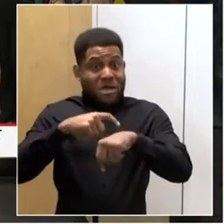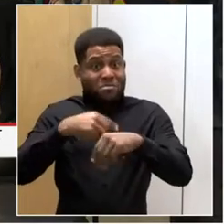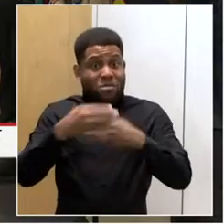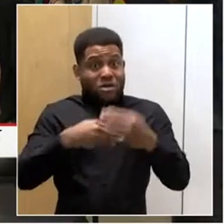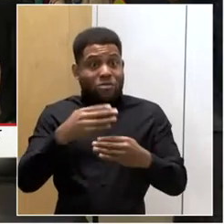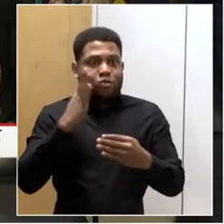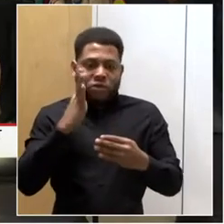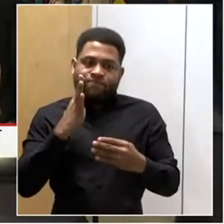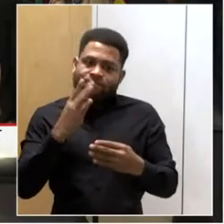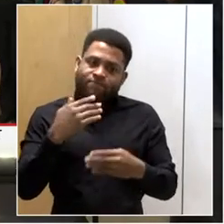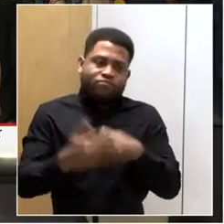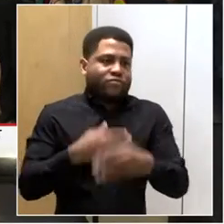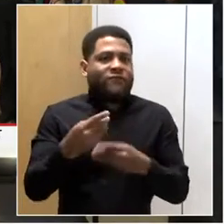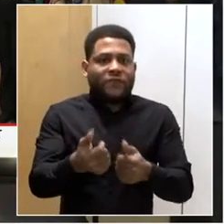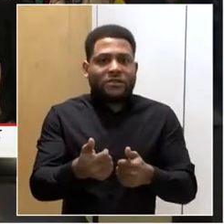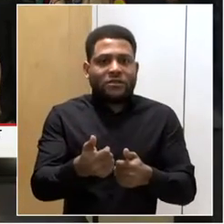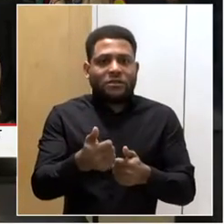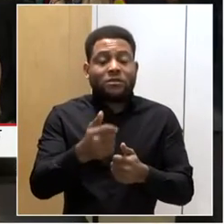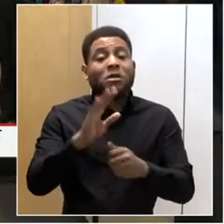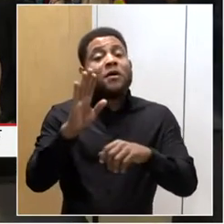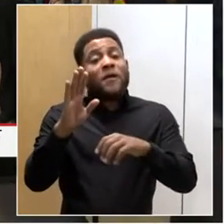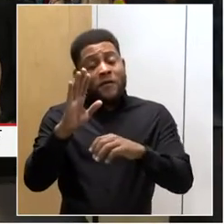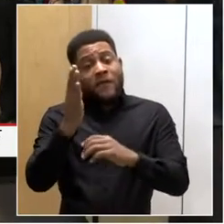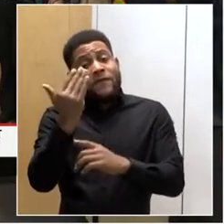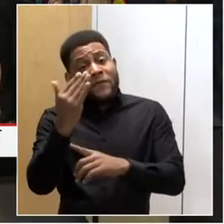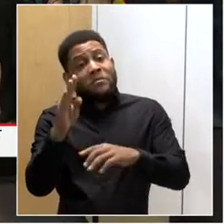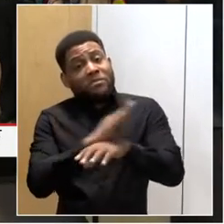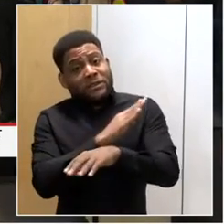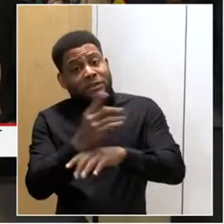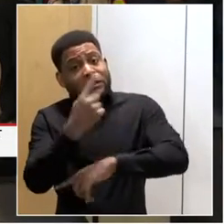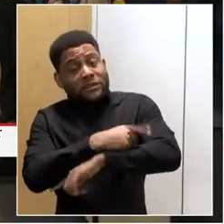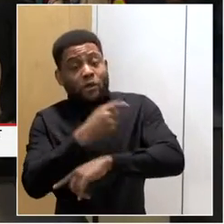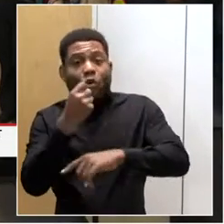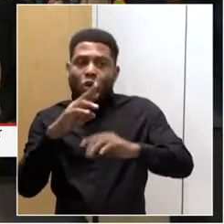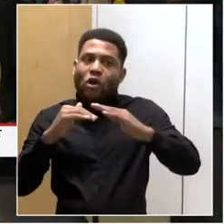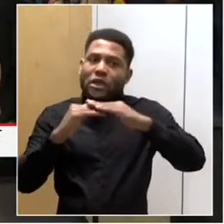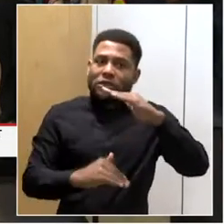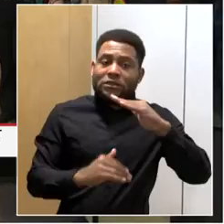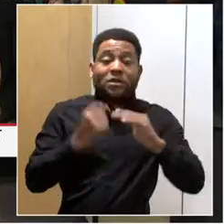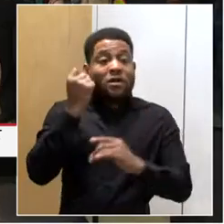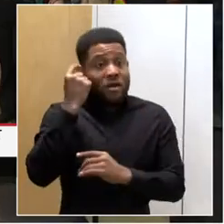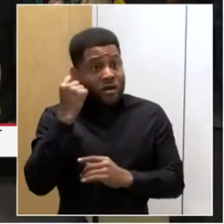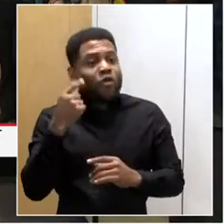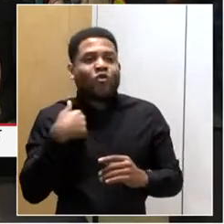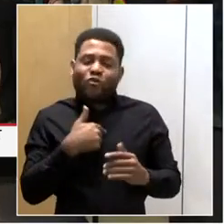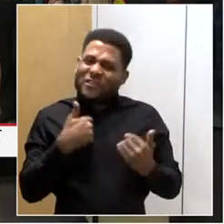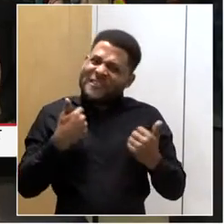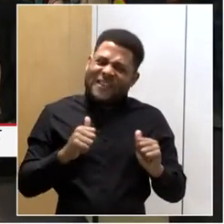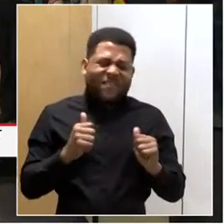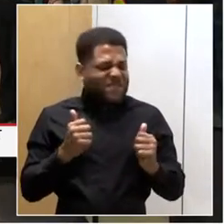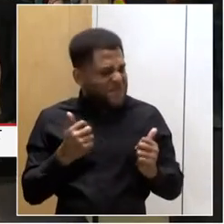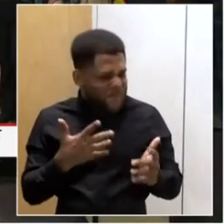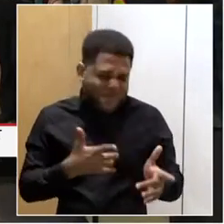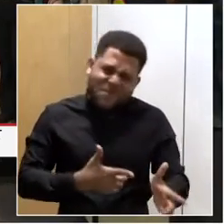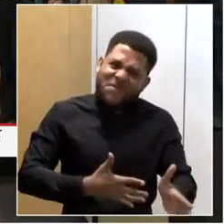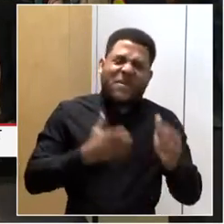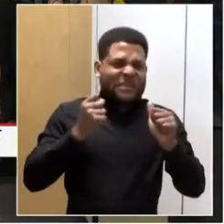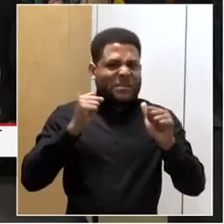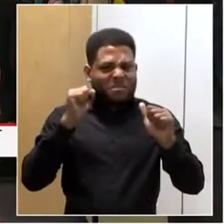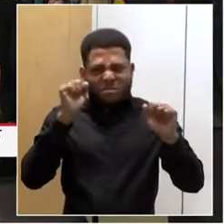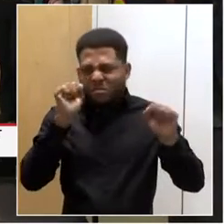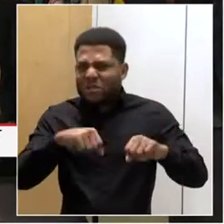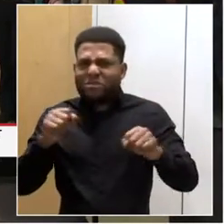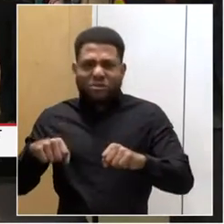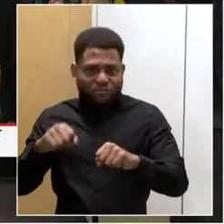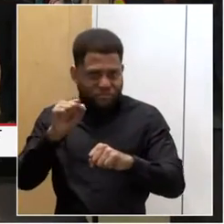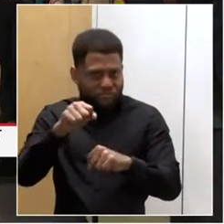business days or less. And we're going to, again, work to make sure that it's happening as quickly as possible. We get out a few kinks, and this is going to be a pretty